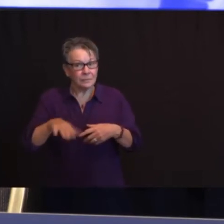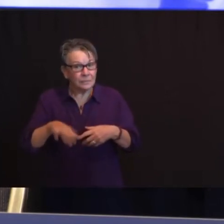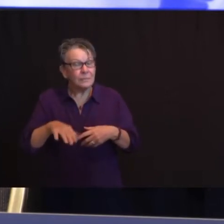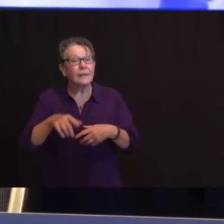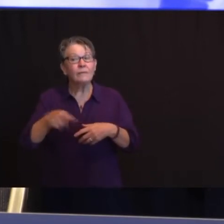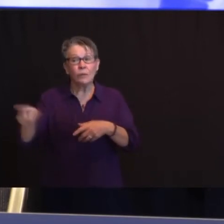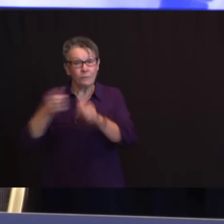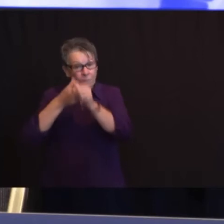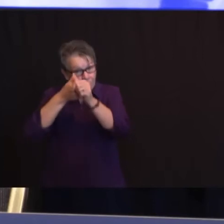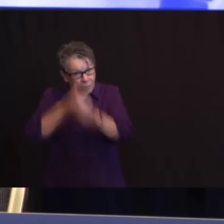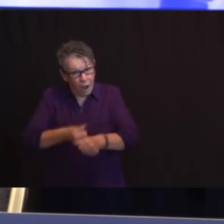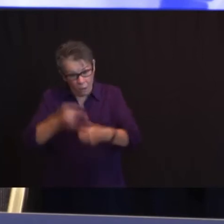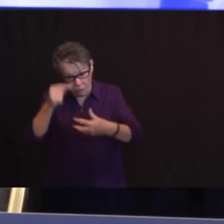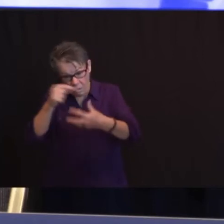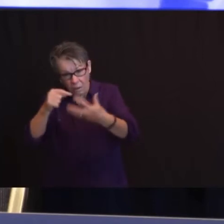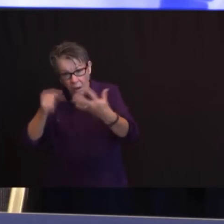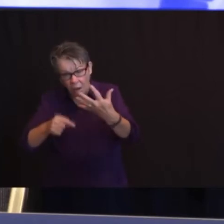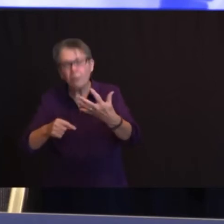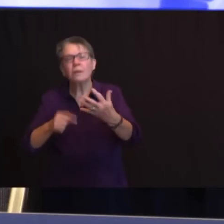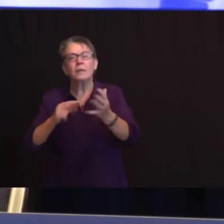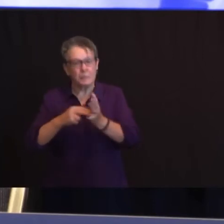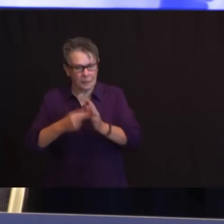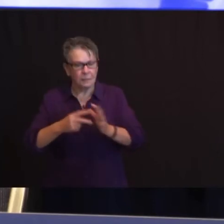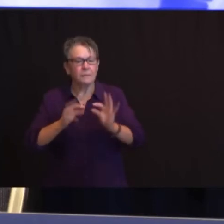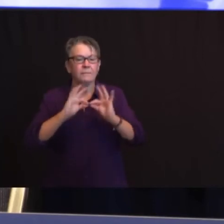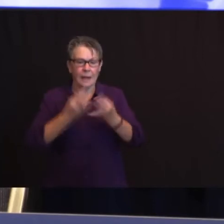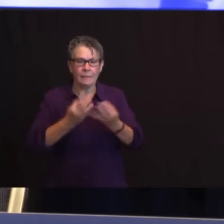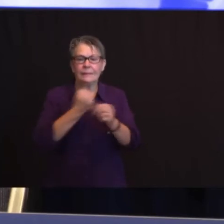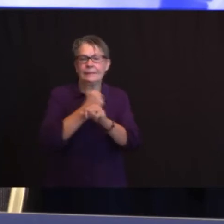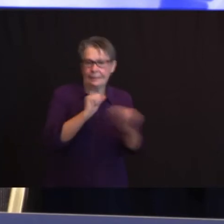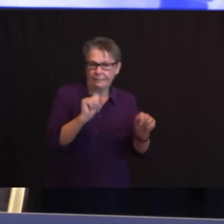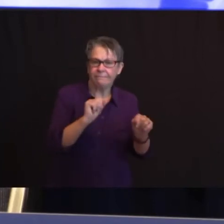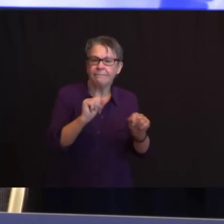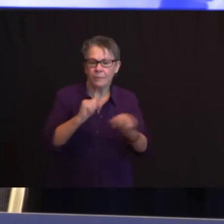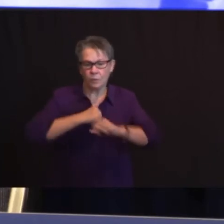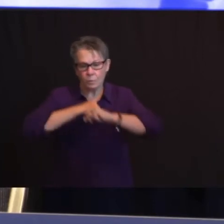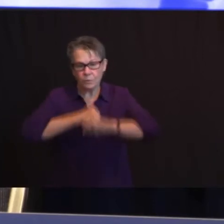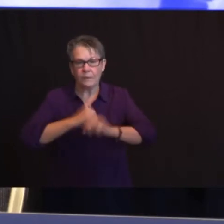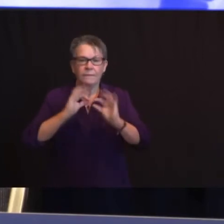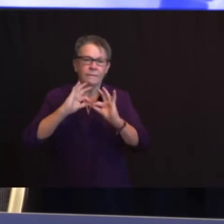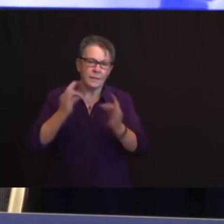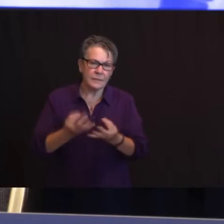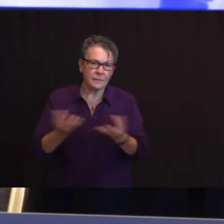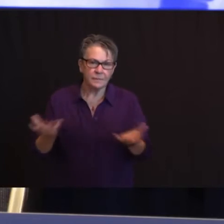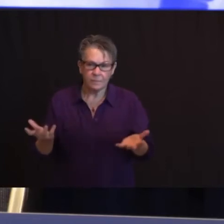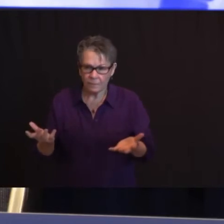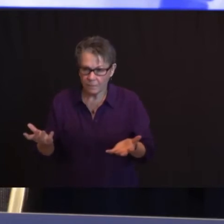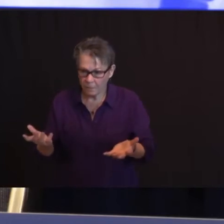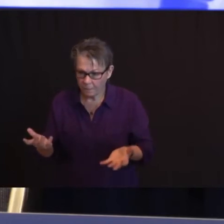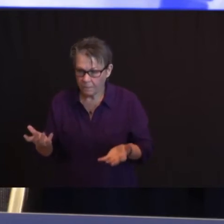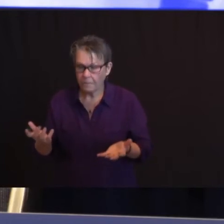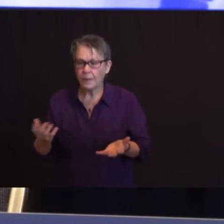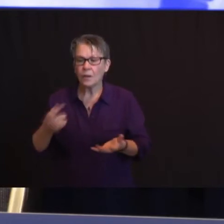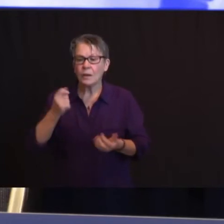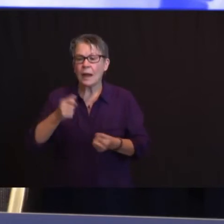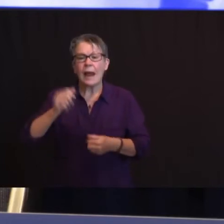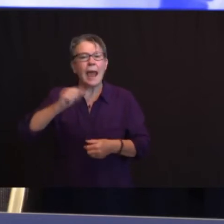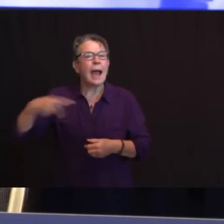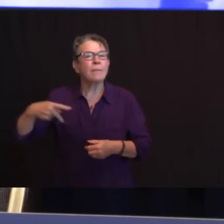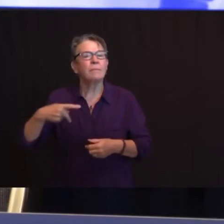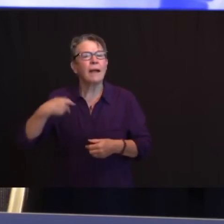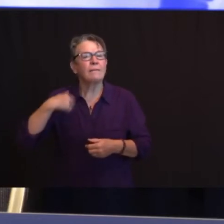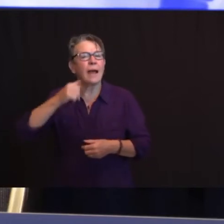your friends, and returning students to download the COVID Alert New Jersey app, get a flu shot,